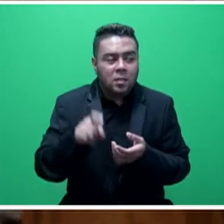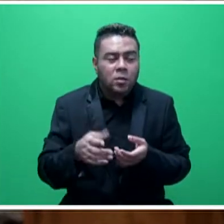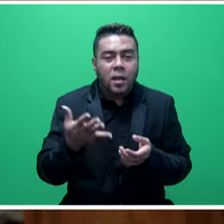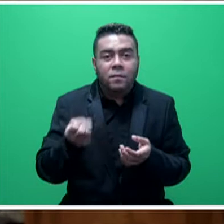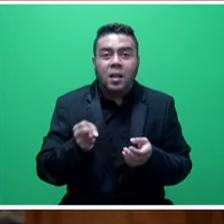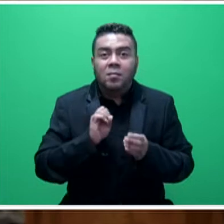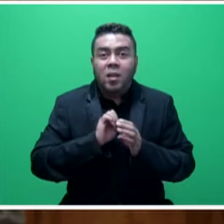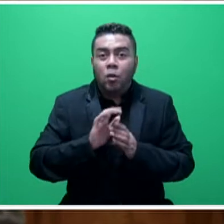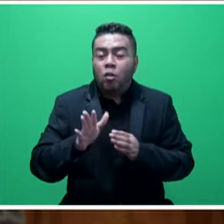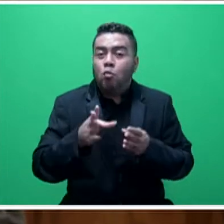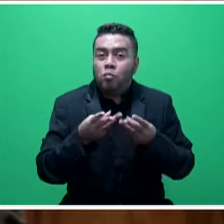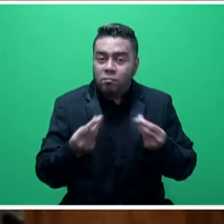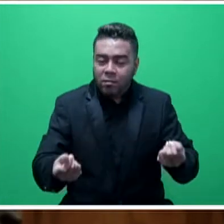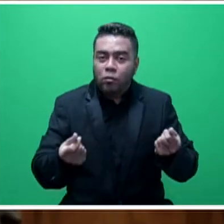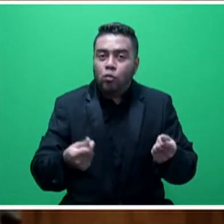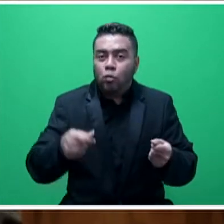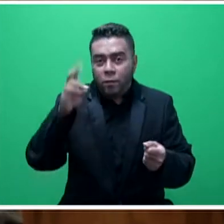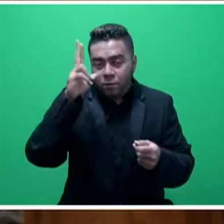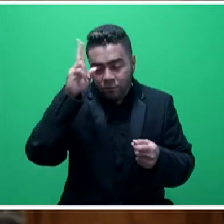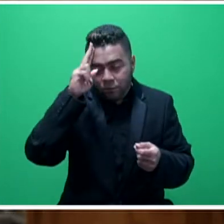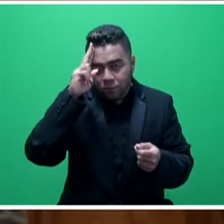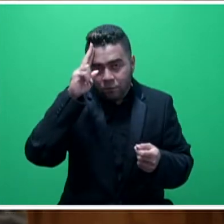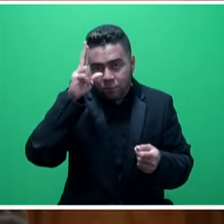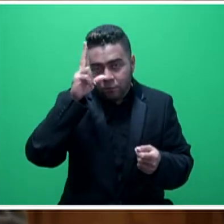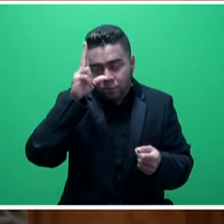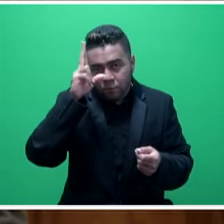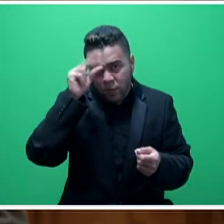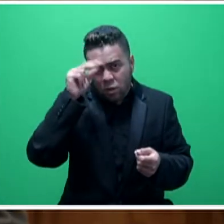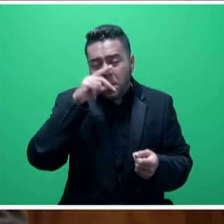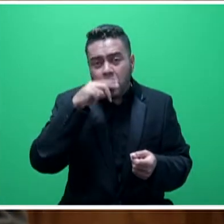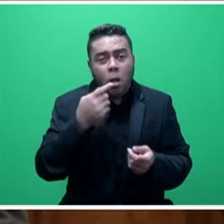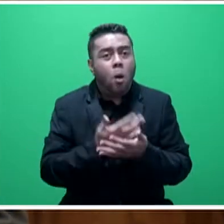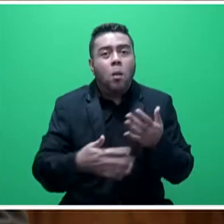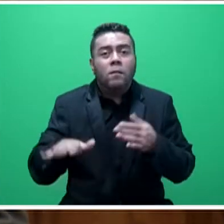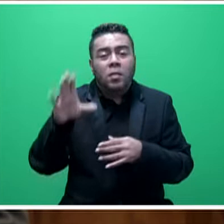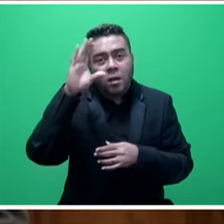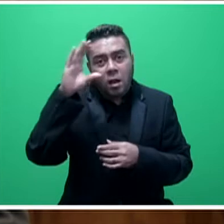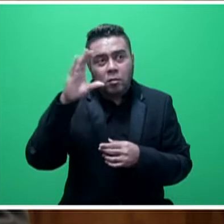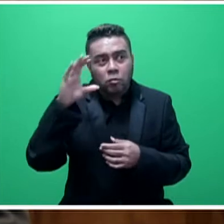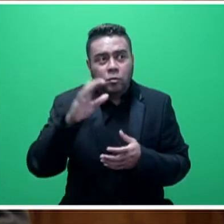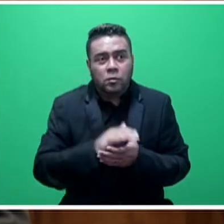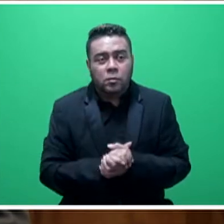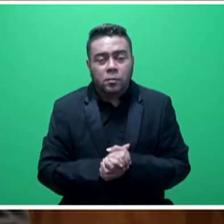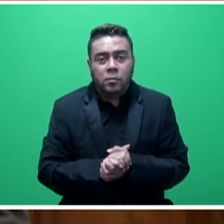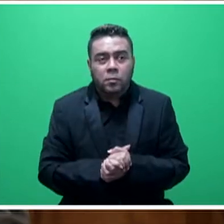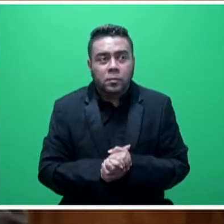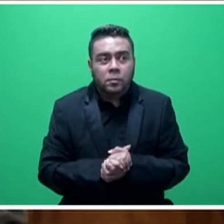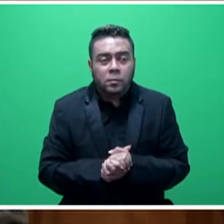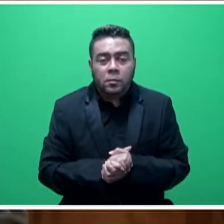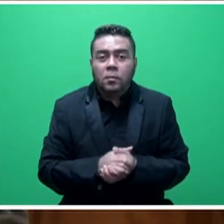all over the country, as well as much needed protection from the economic fallout of COVID-19. Mr. Speaker, said